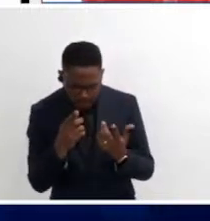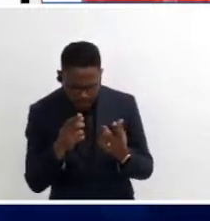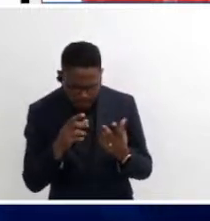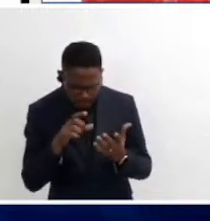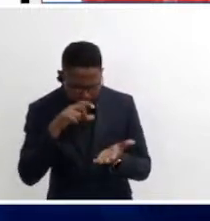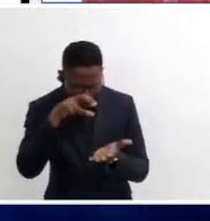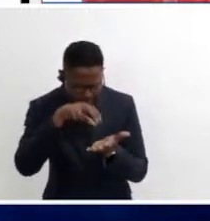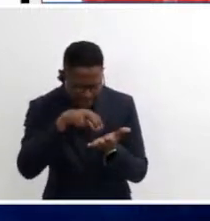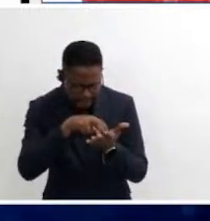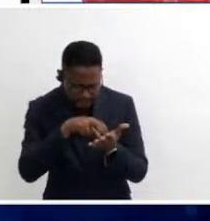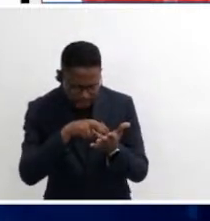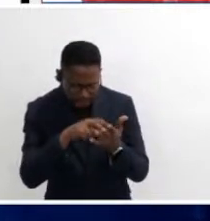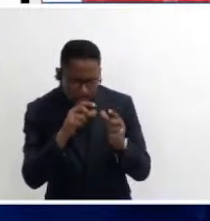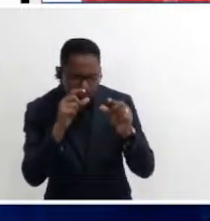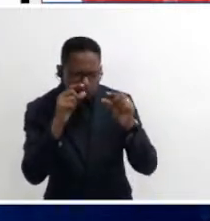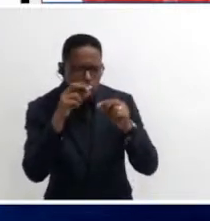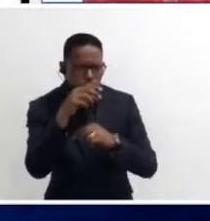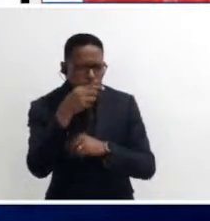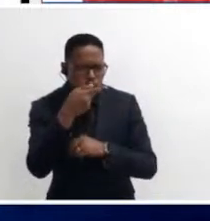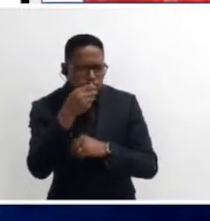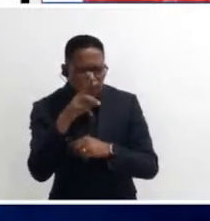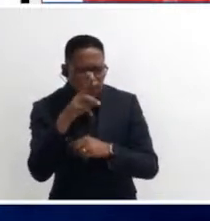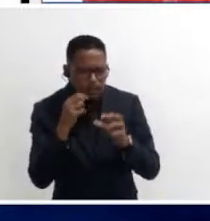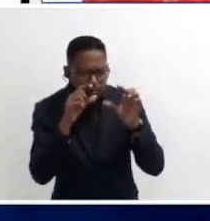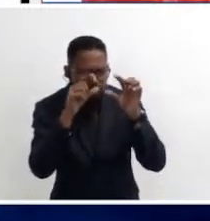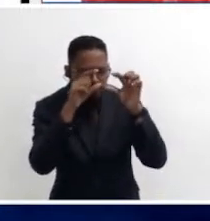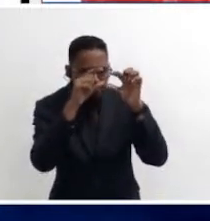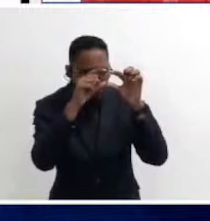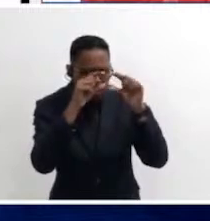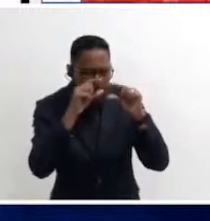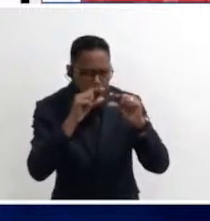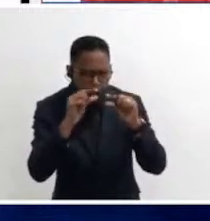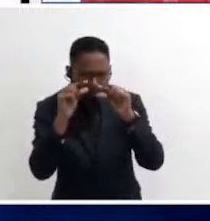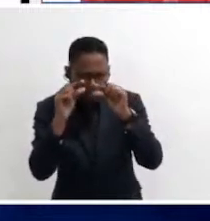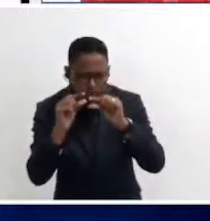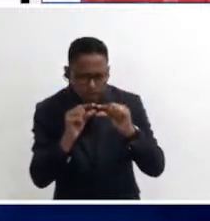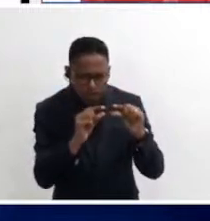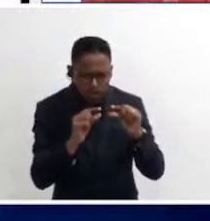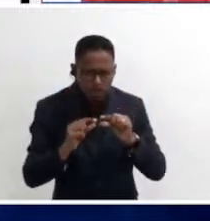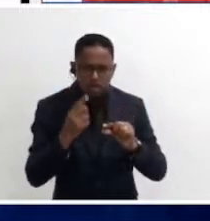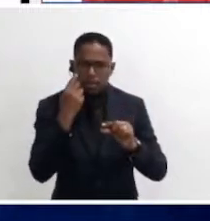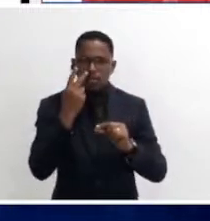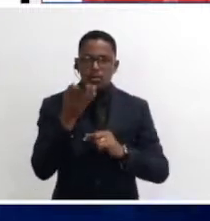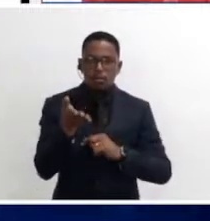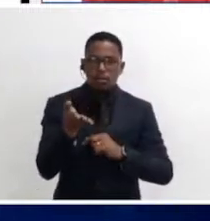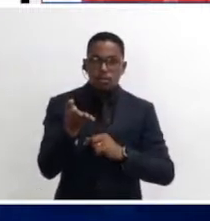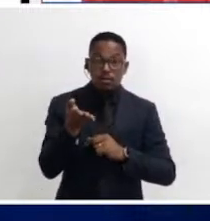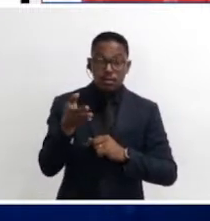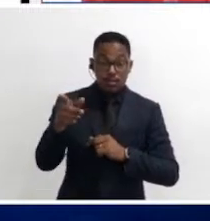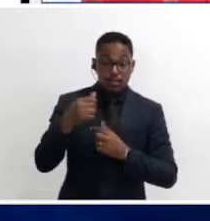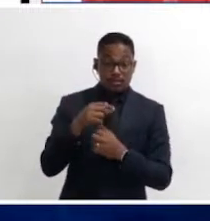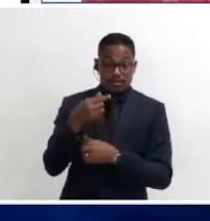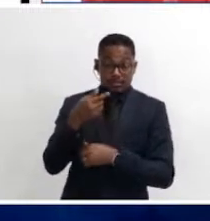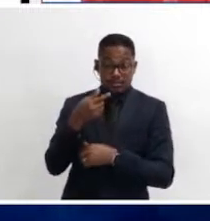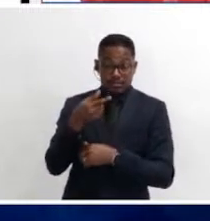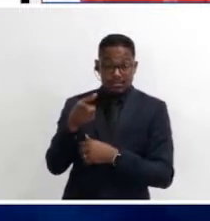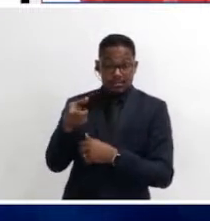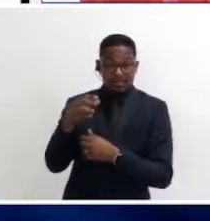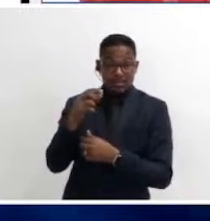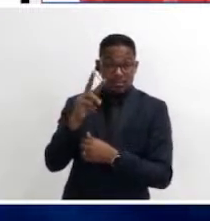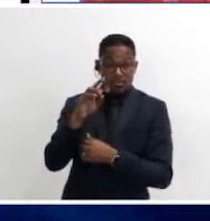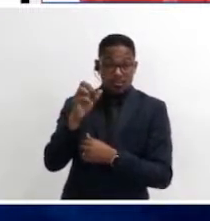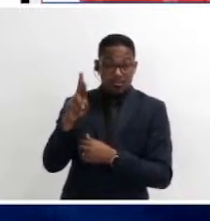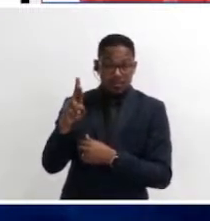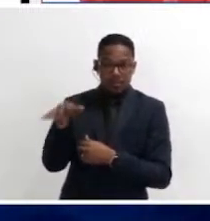wafer. And wafers are really the input to the packaging process. So what comes out of the fab goes into